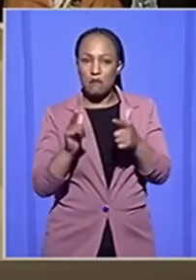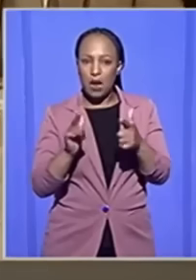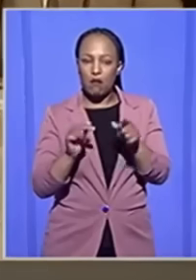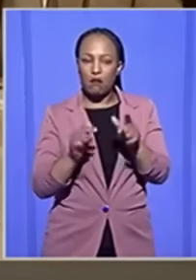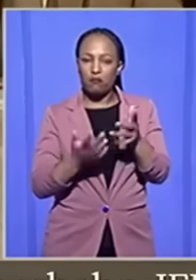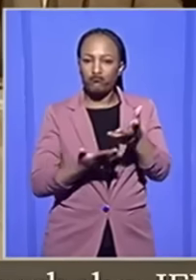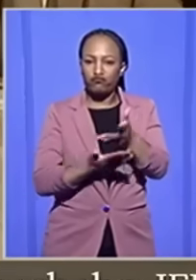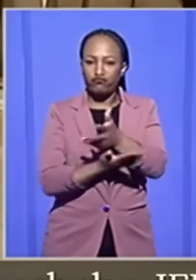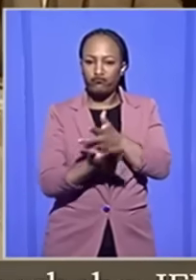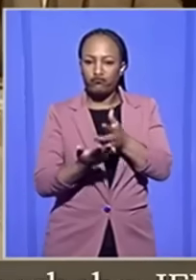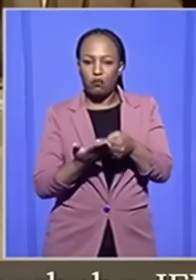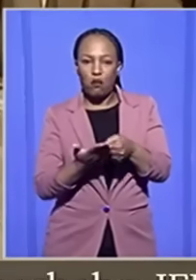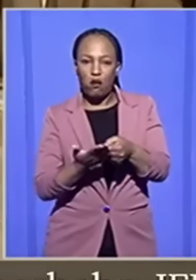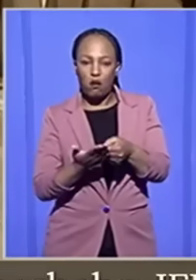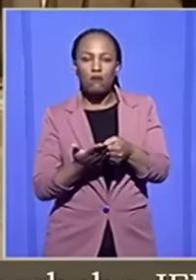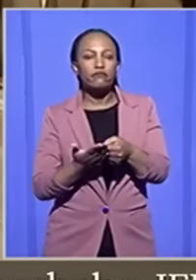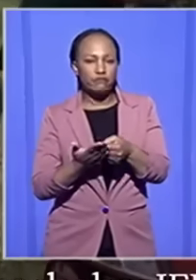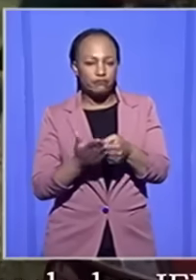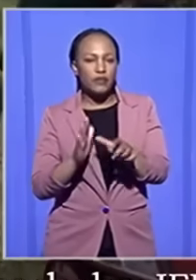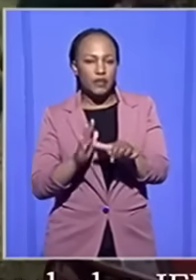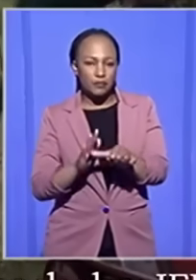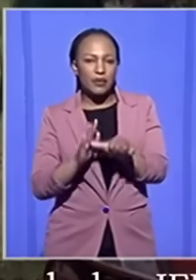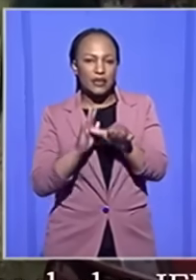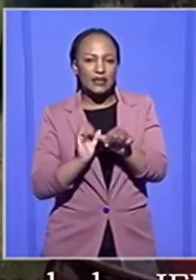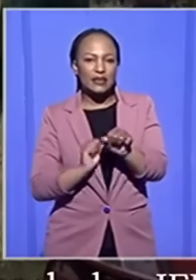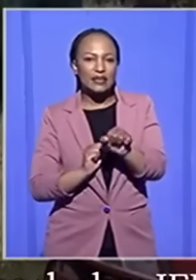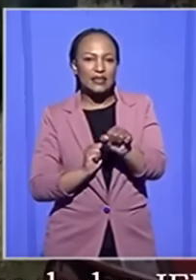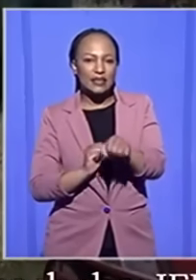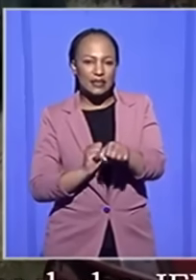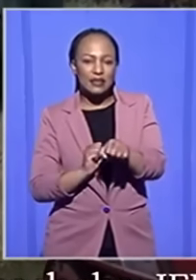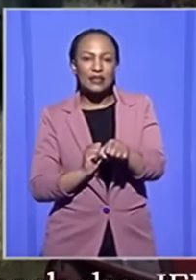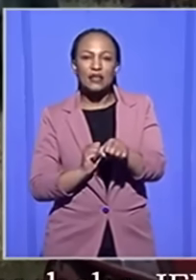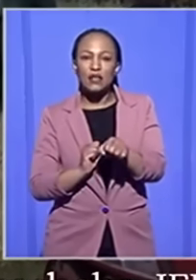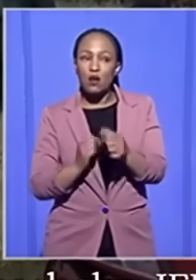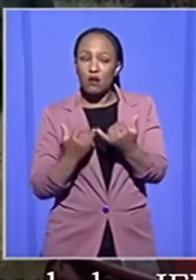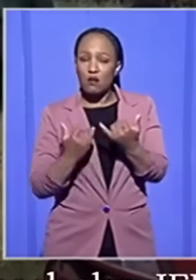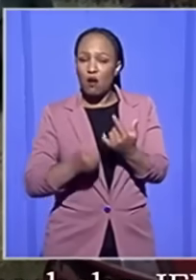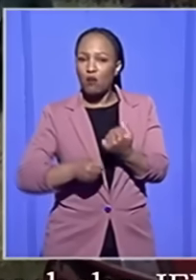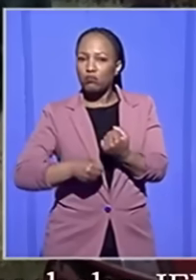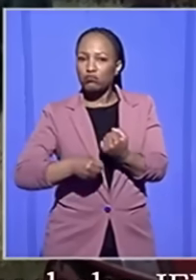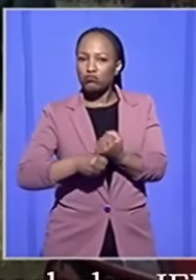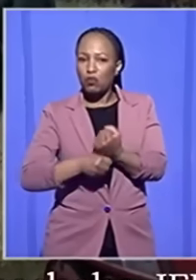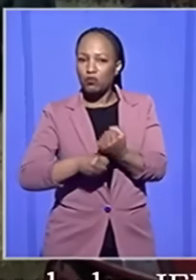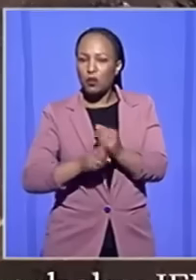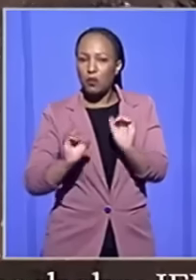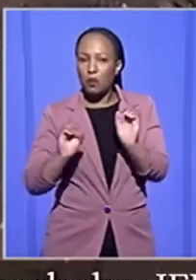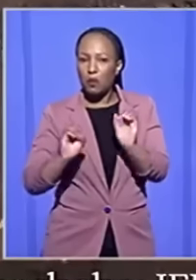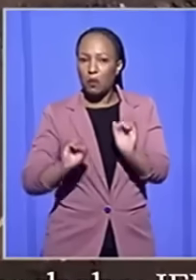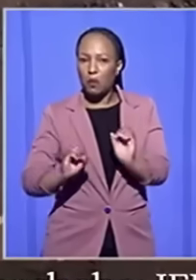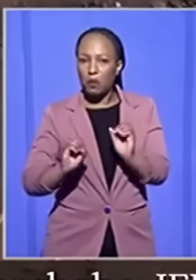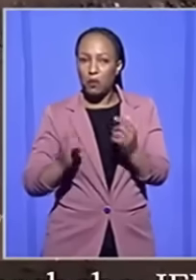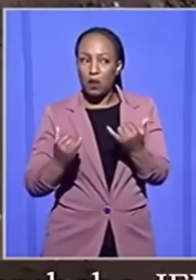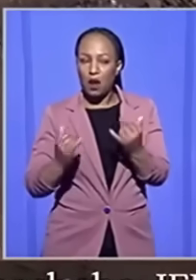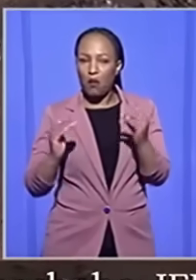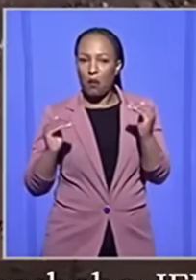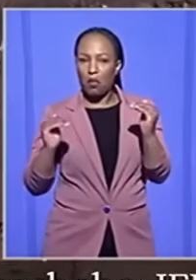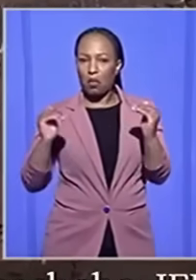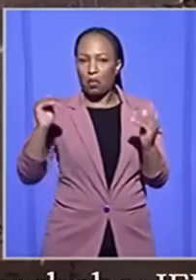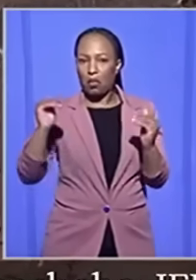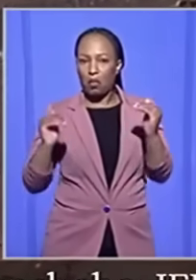thata. Lekoko la re dikgwetlho tsa ga jaana tsa seelo se se kwa godimo sa botlhokatiro, tlhokego ya tekatekano le kgang e ka ga